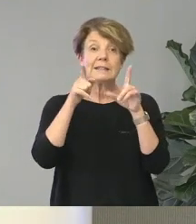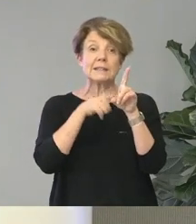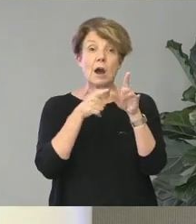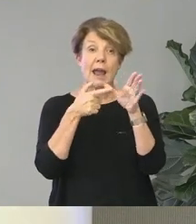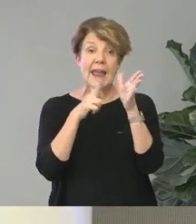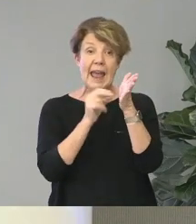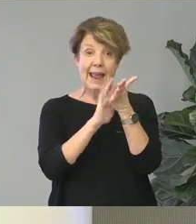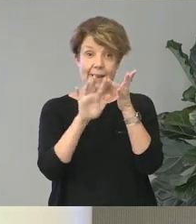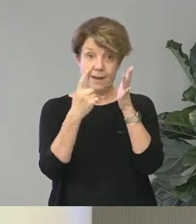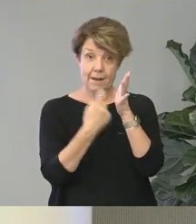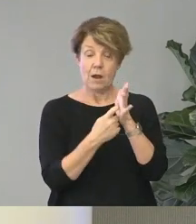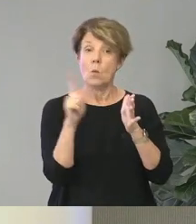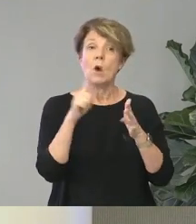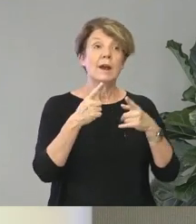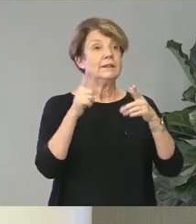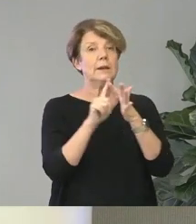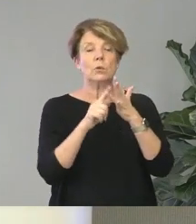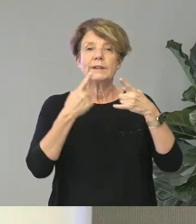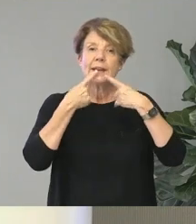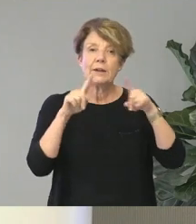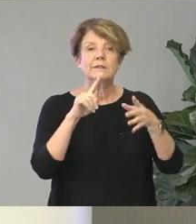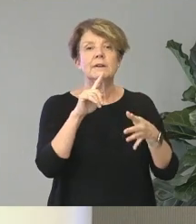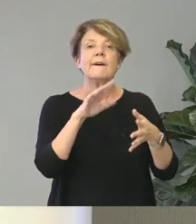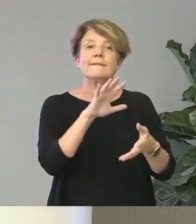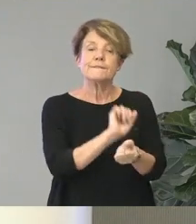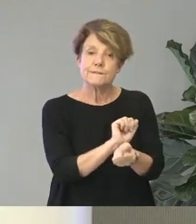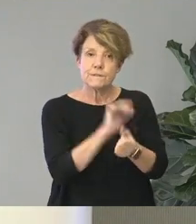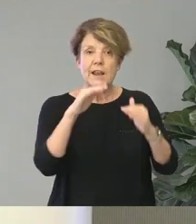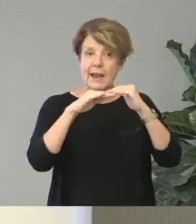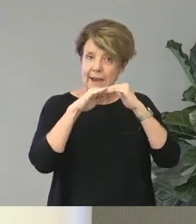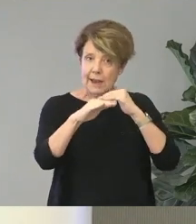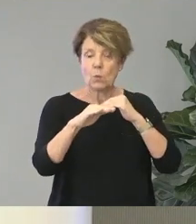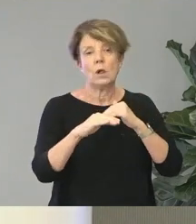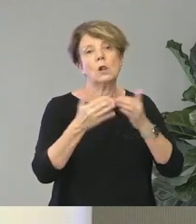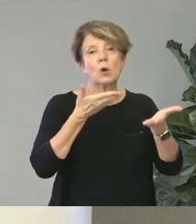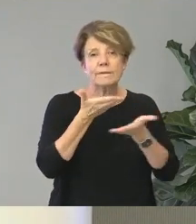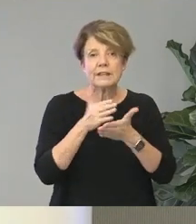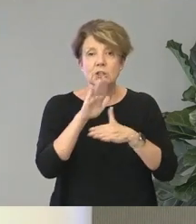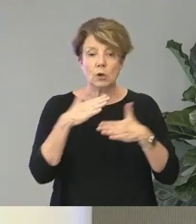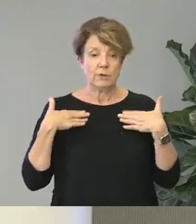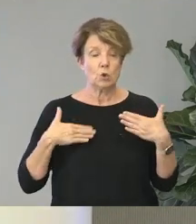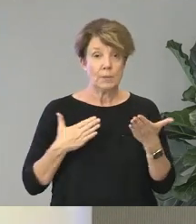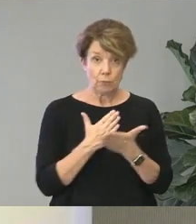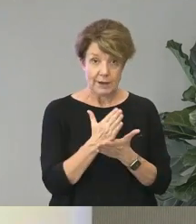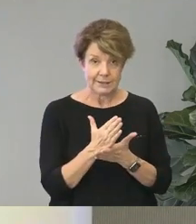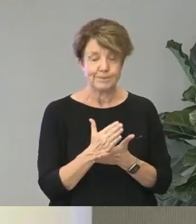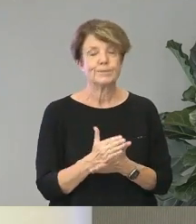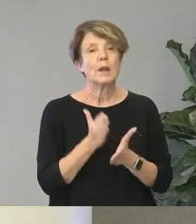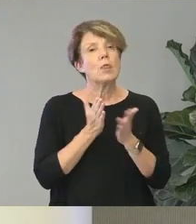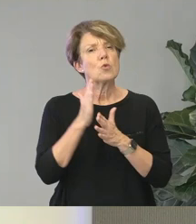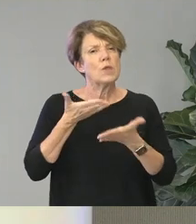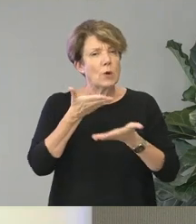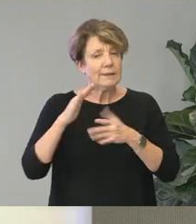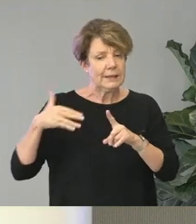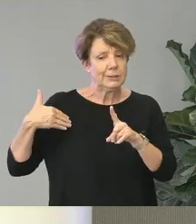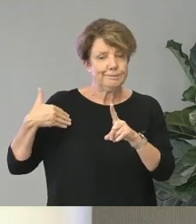in announcing Free and Equal, an Australian conversation on human rights. And through this conversation over